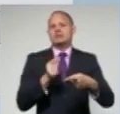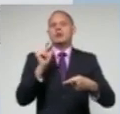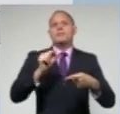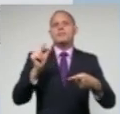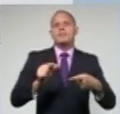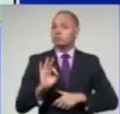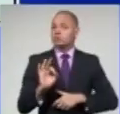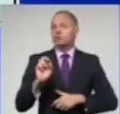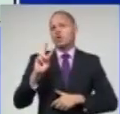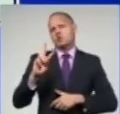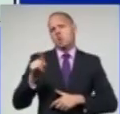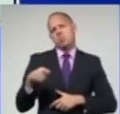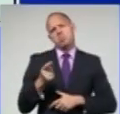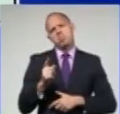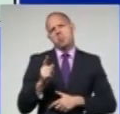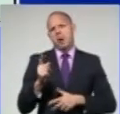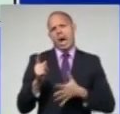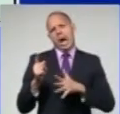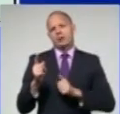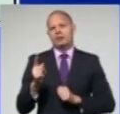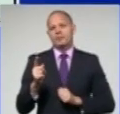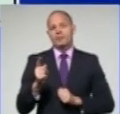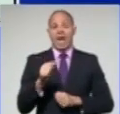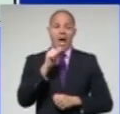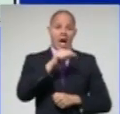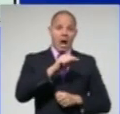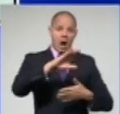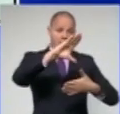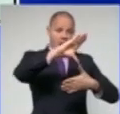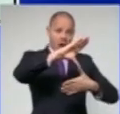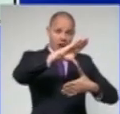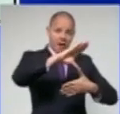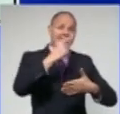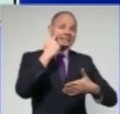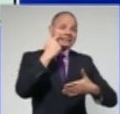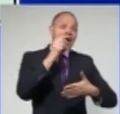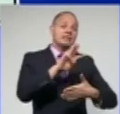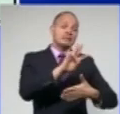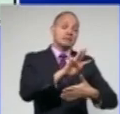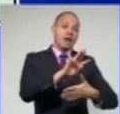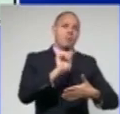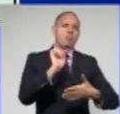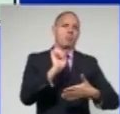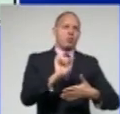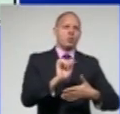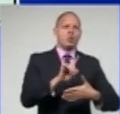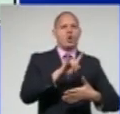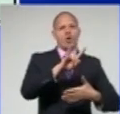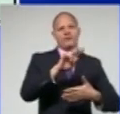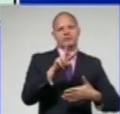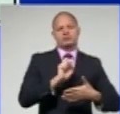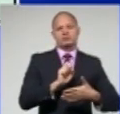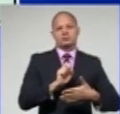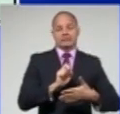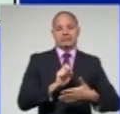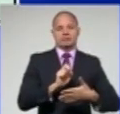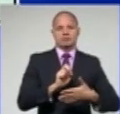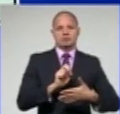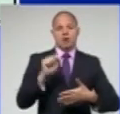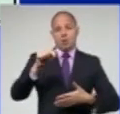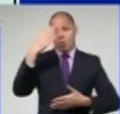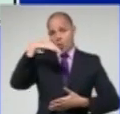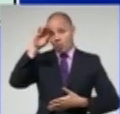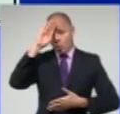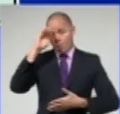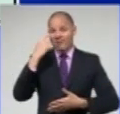3.32%. Turning the attention to the most affected countries in the region, right after the United States and Brazil,